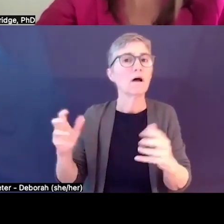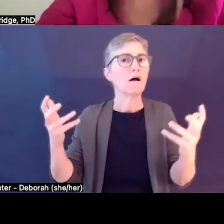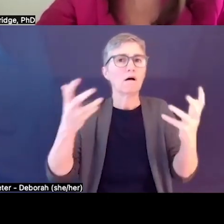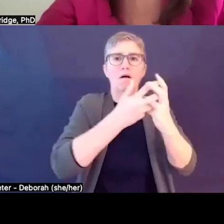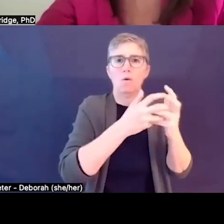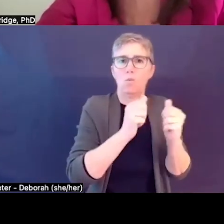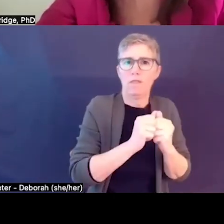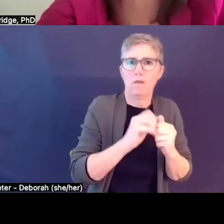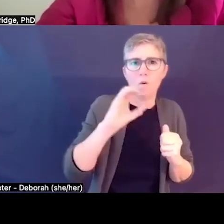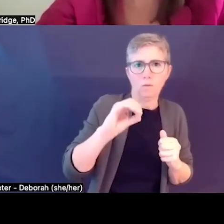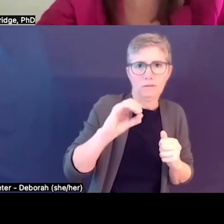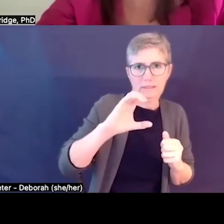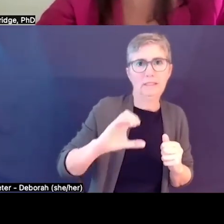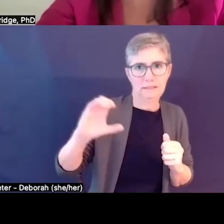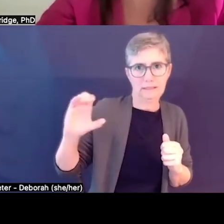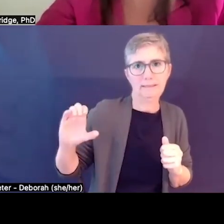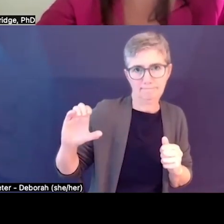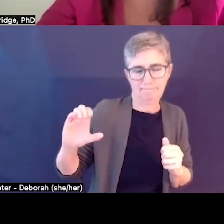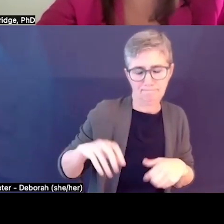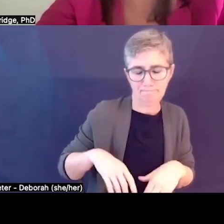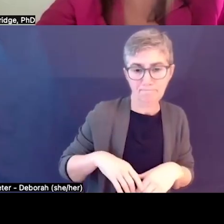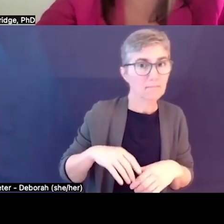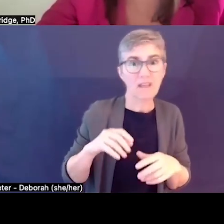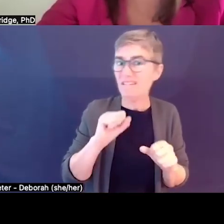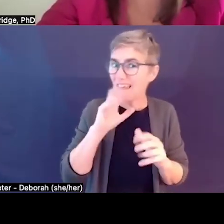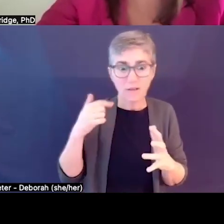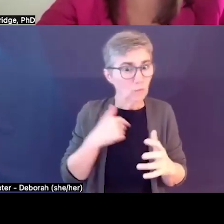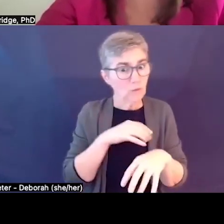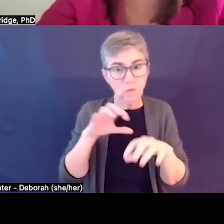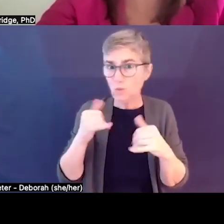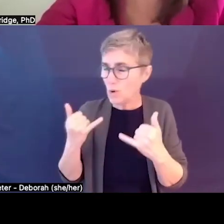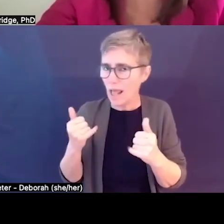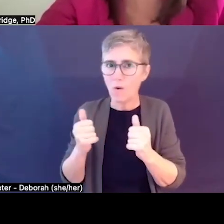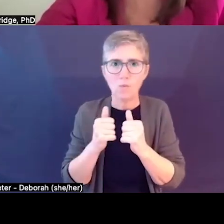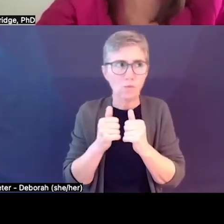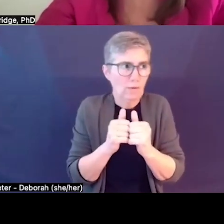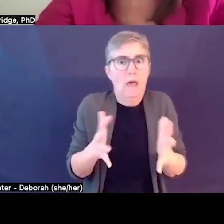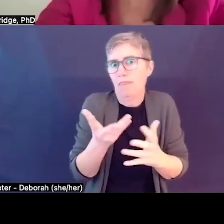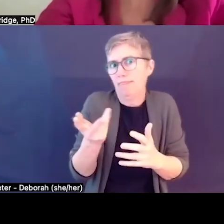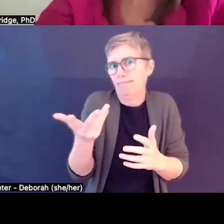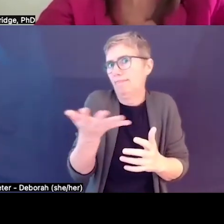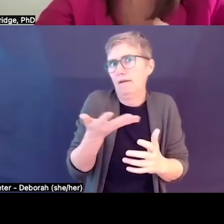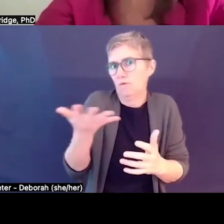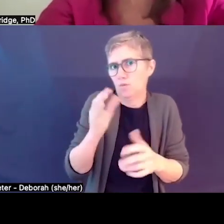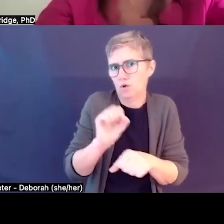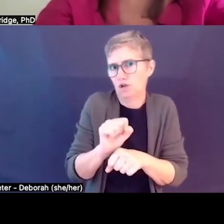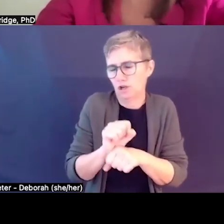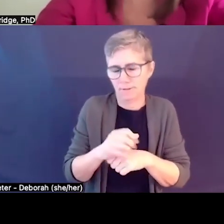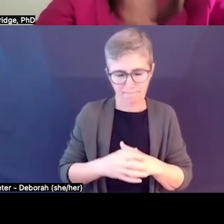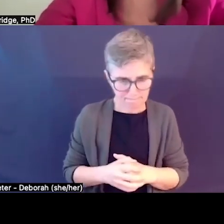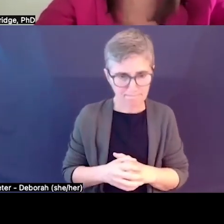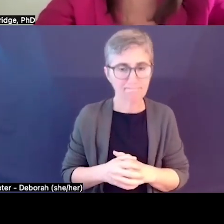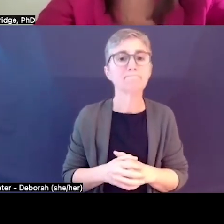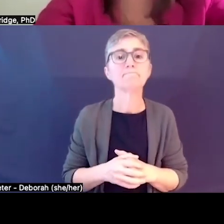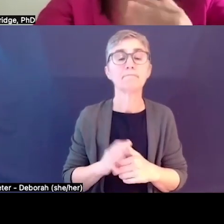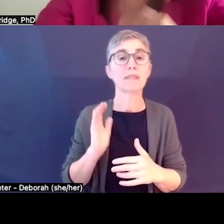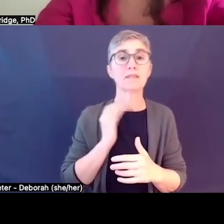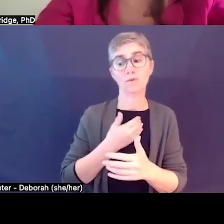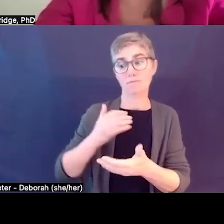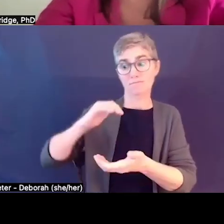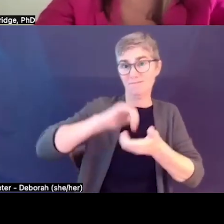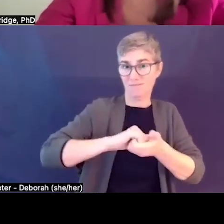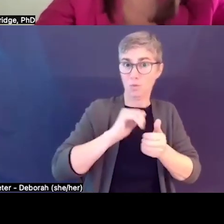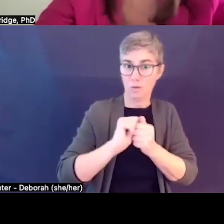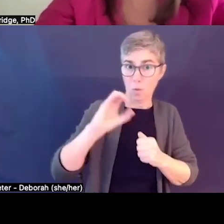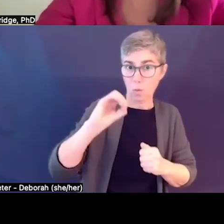Corrections. Nothing that we speak to today gets done without them. Next slide, please. Our partnership with the OCC aims to